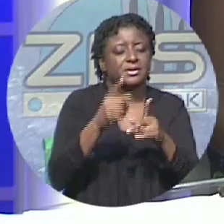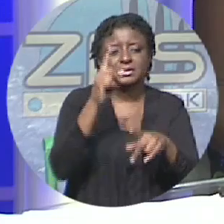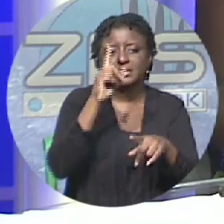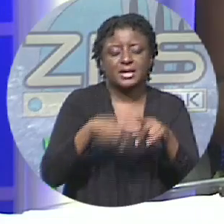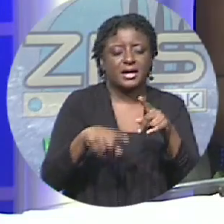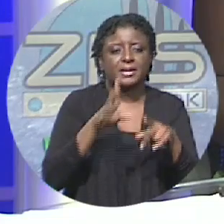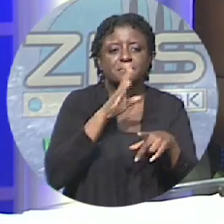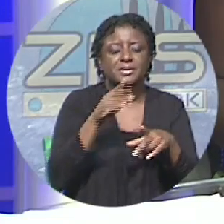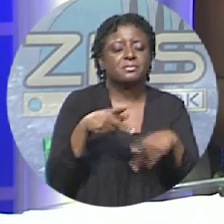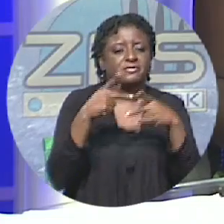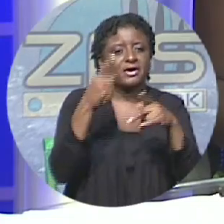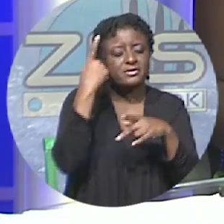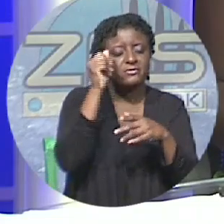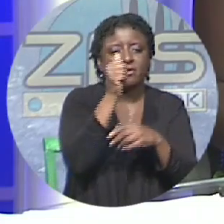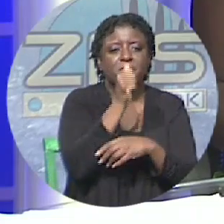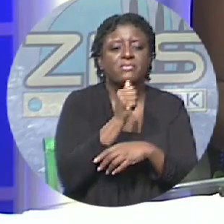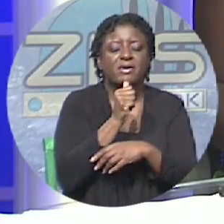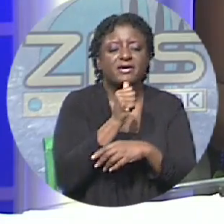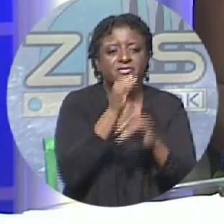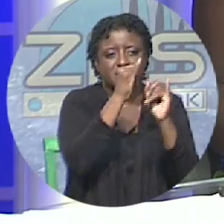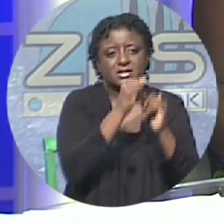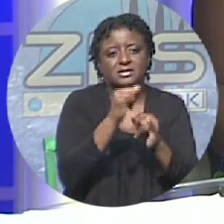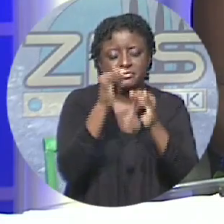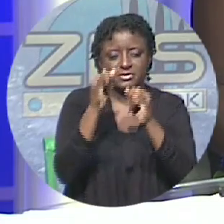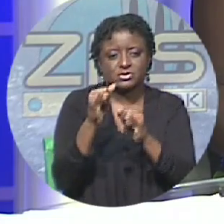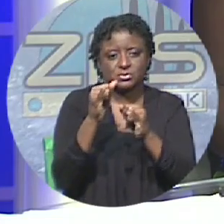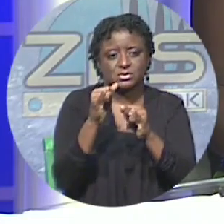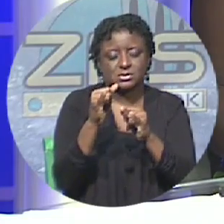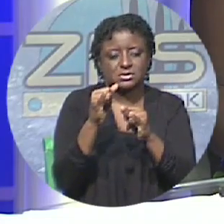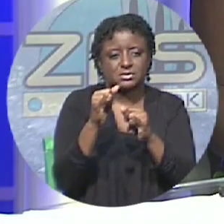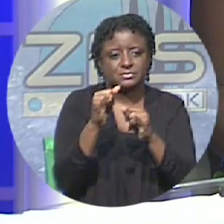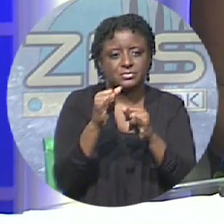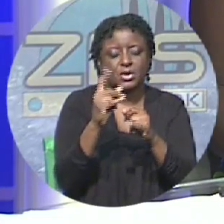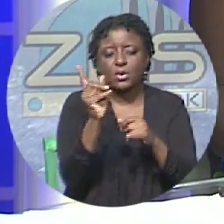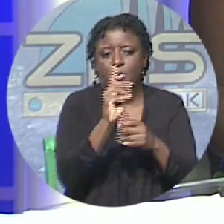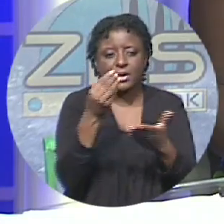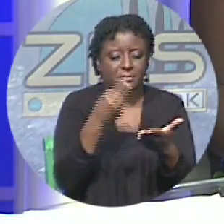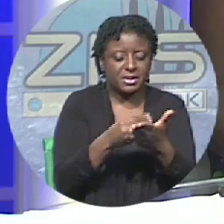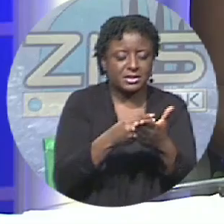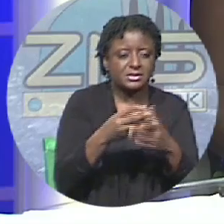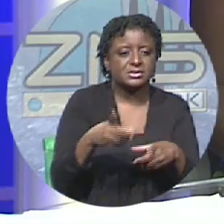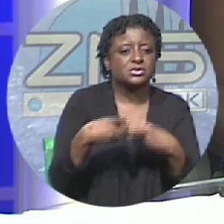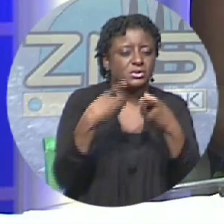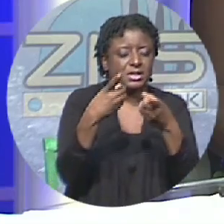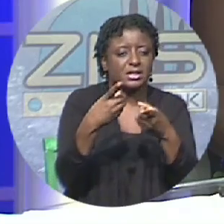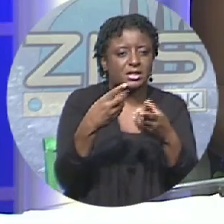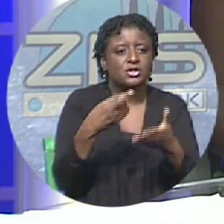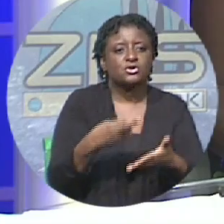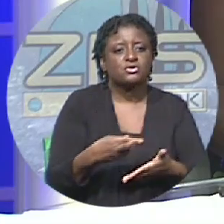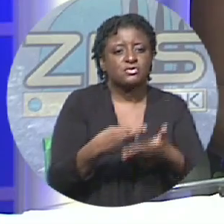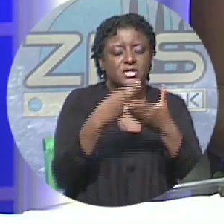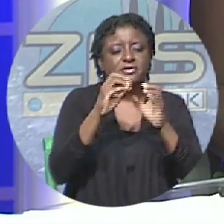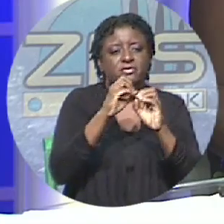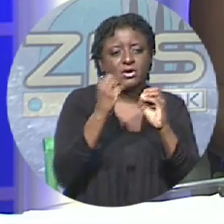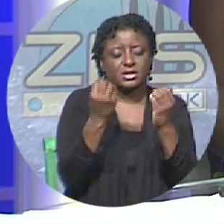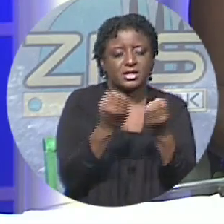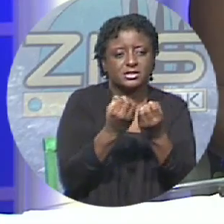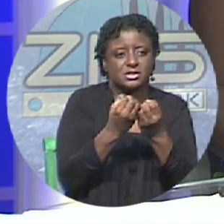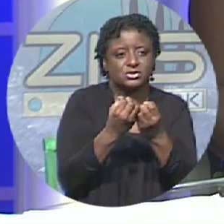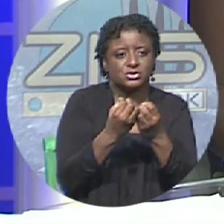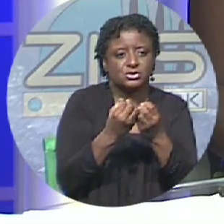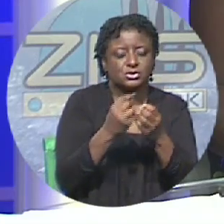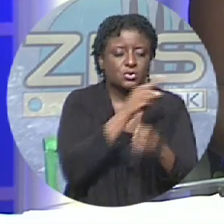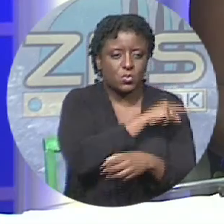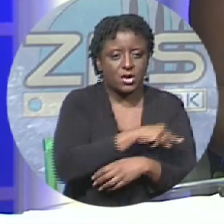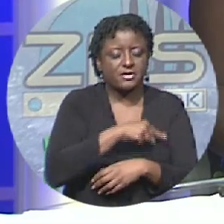charities, whether purchased or used. Finance officials say where monies are donated, the relief organizations qualify for the VAT